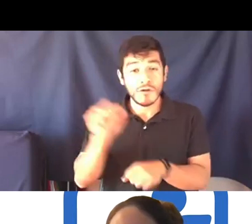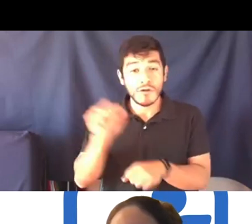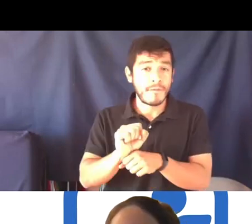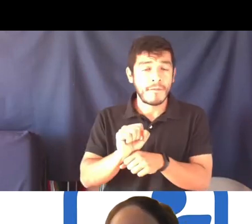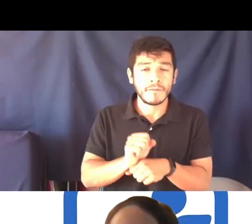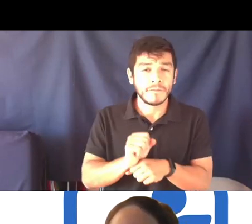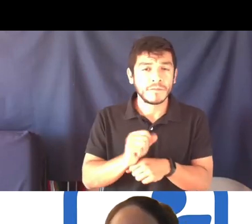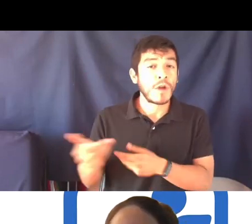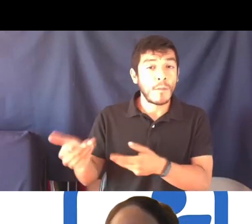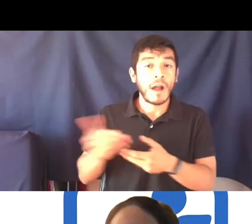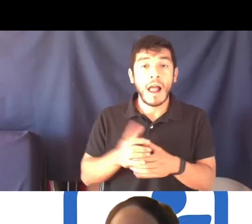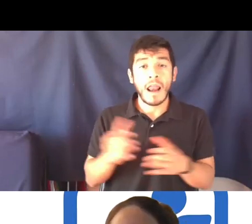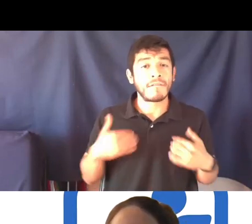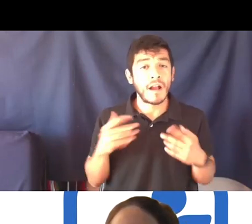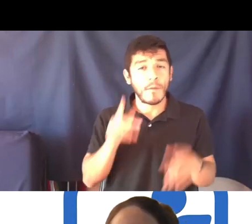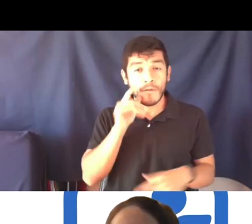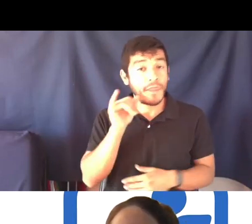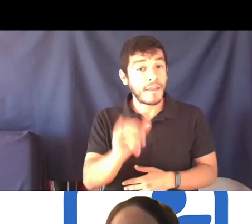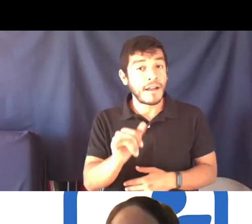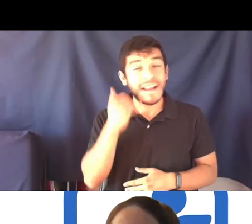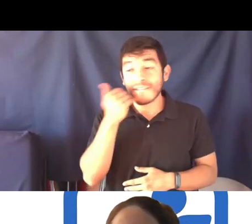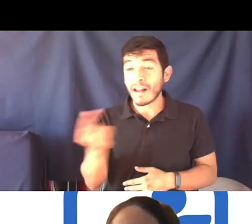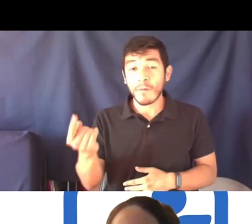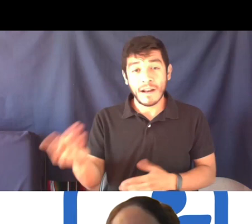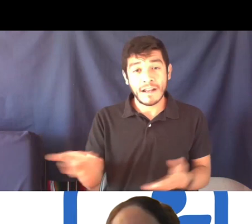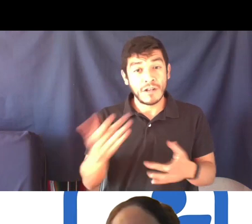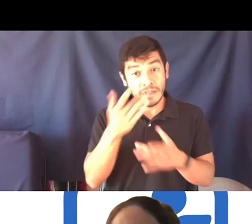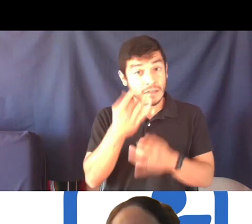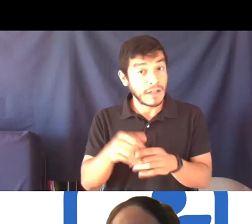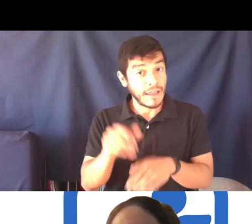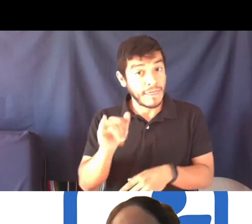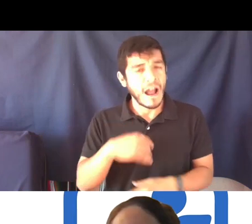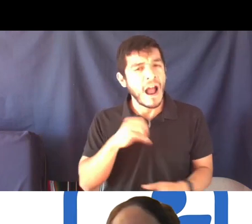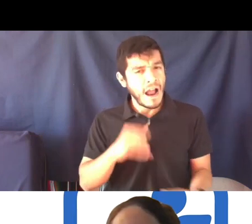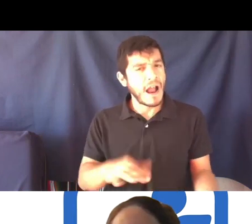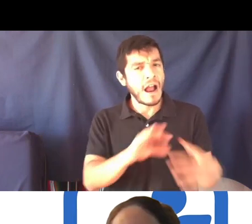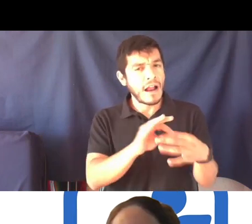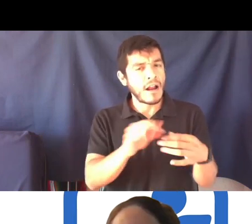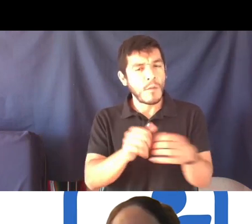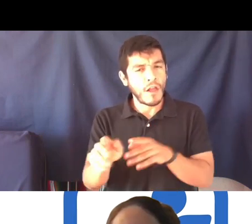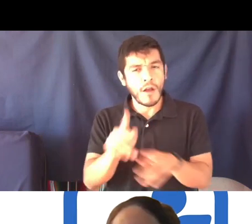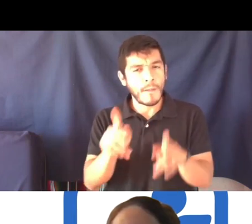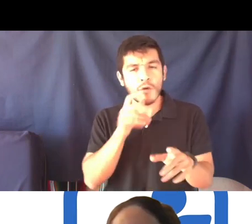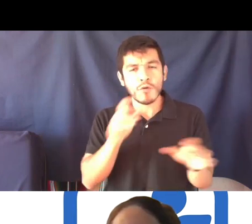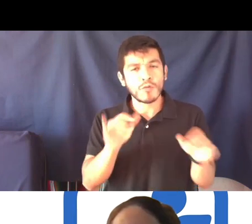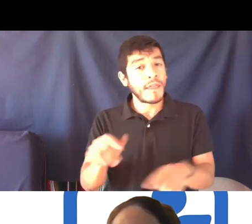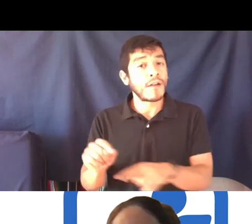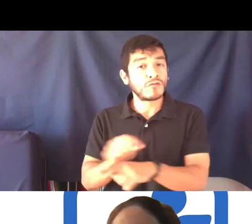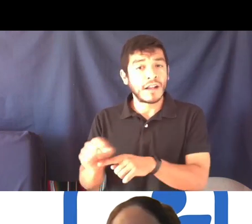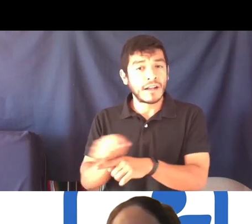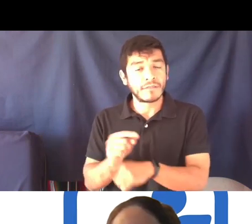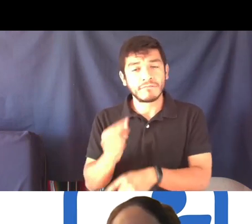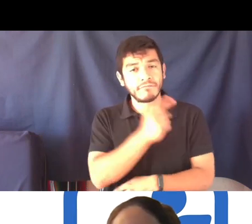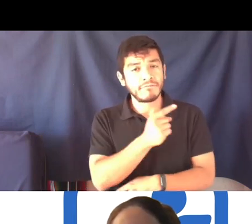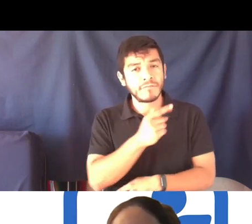young people. If anyone here is interested in that, by the way, I can connect you with our folks that do that training. We actually